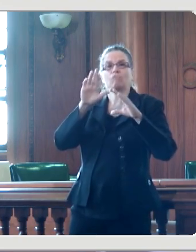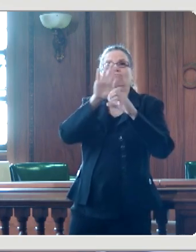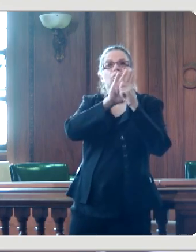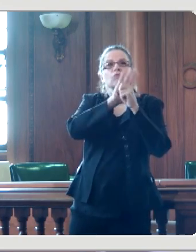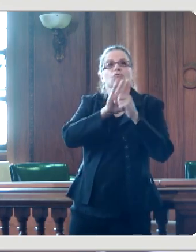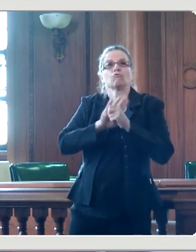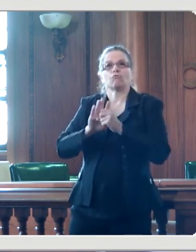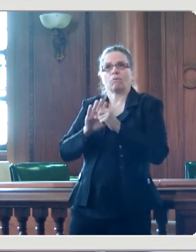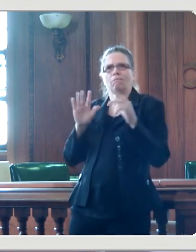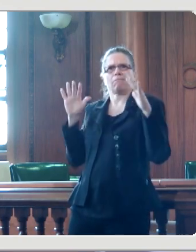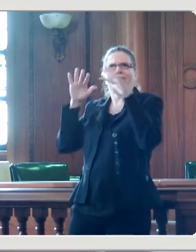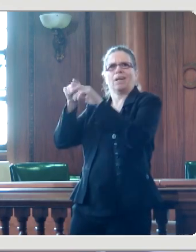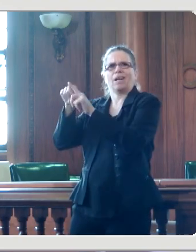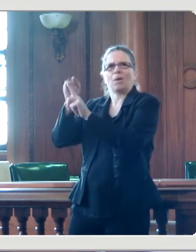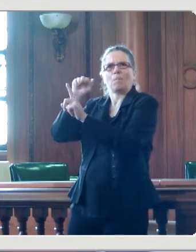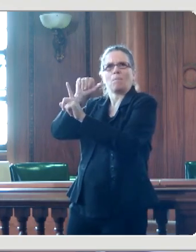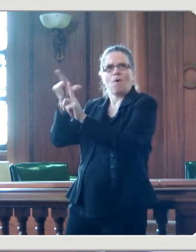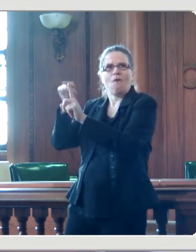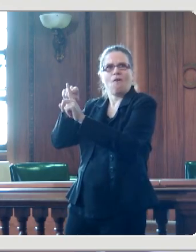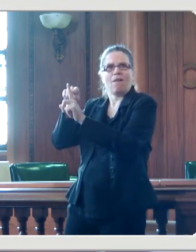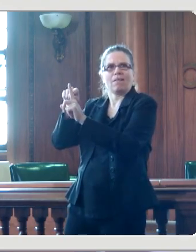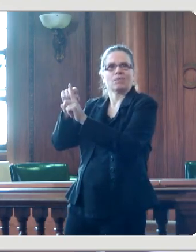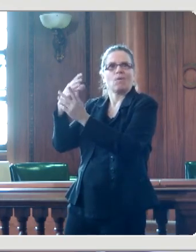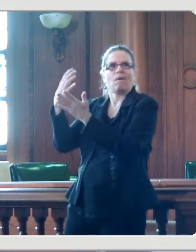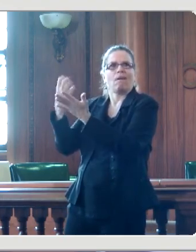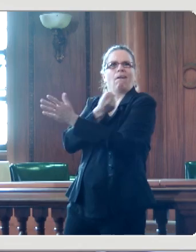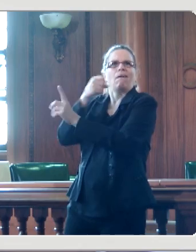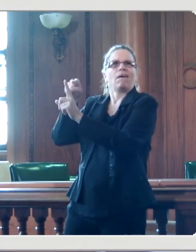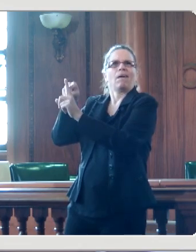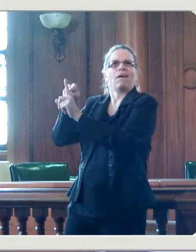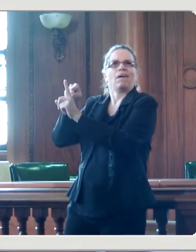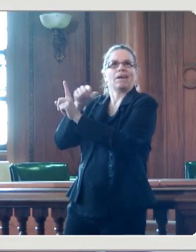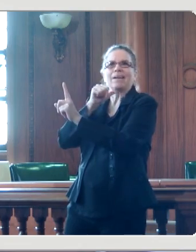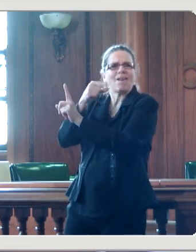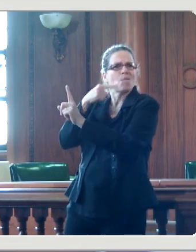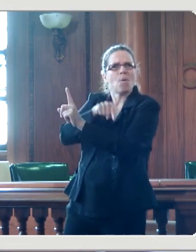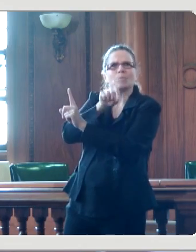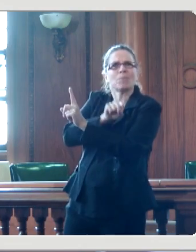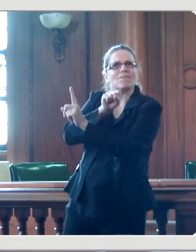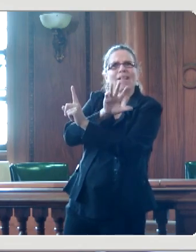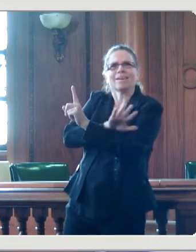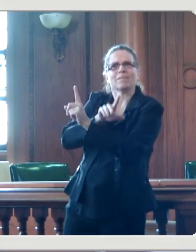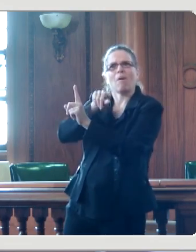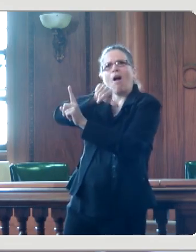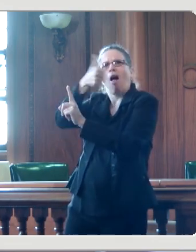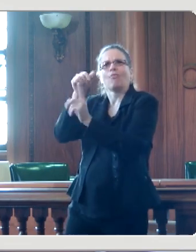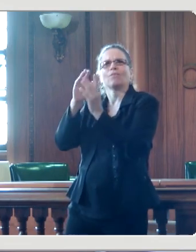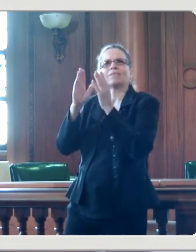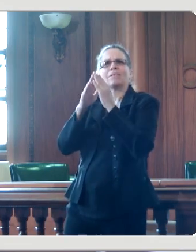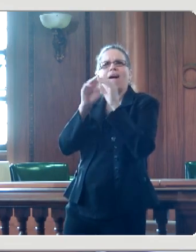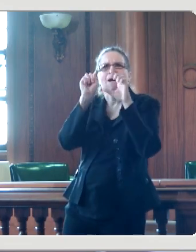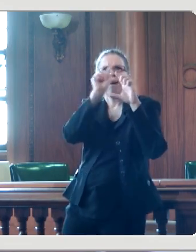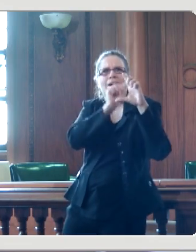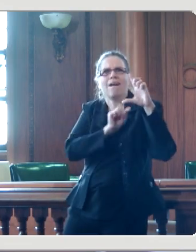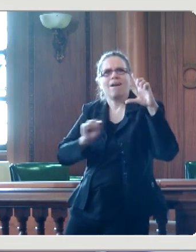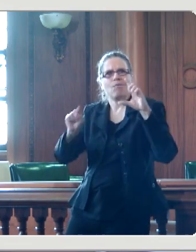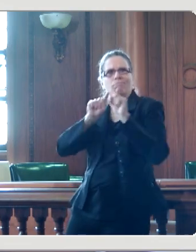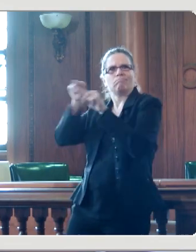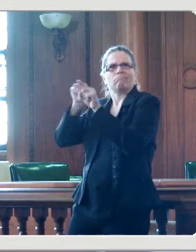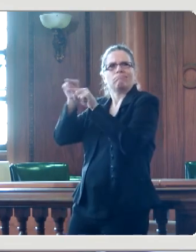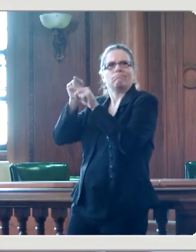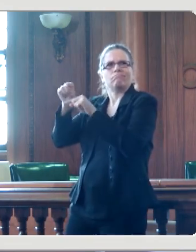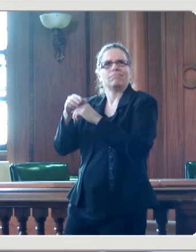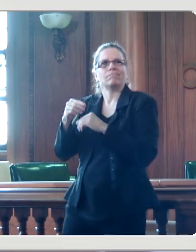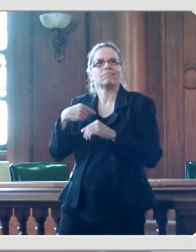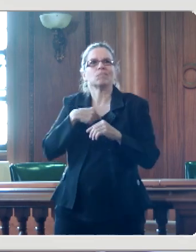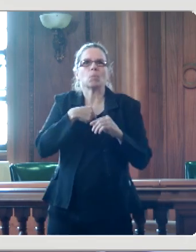tried to hit this two ways. One, we want to increase parochially in Springfield,